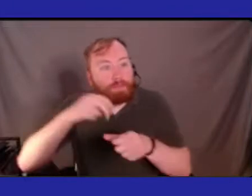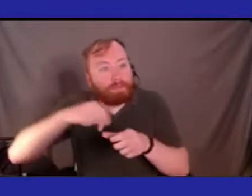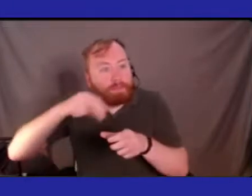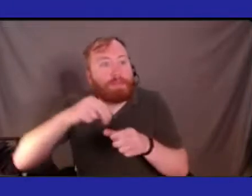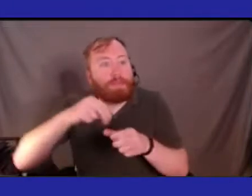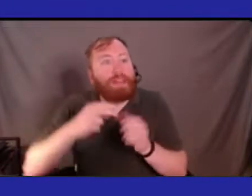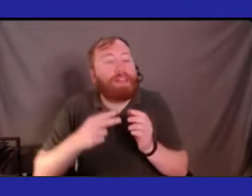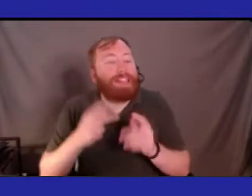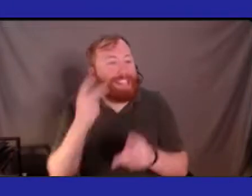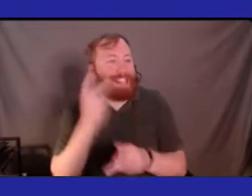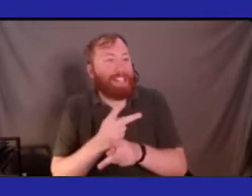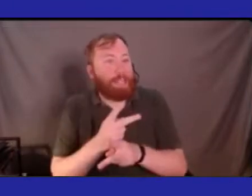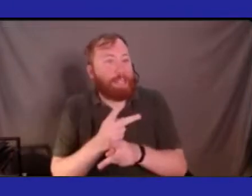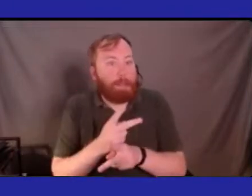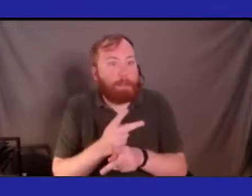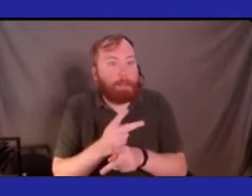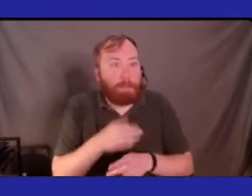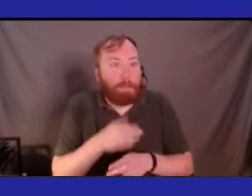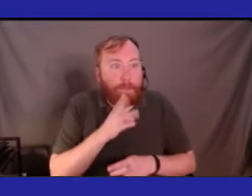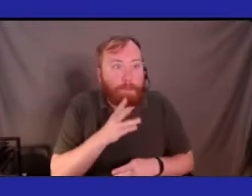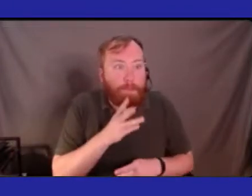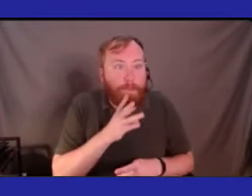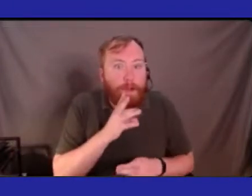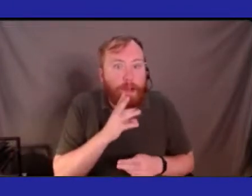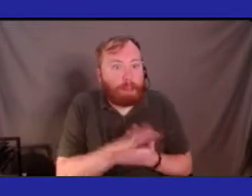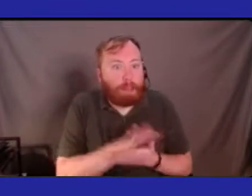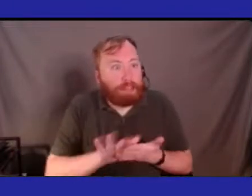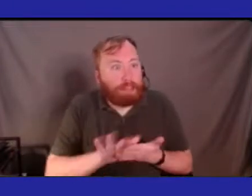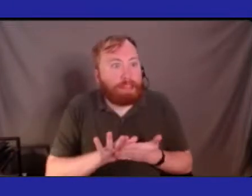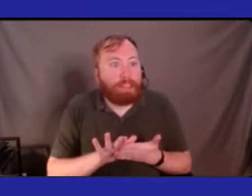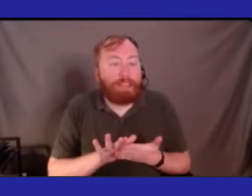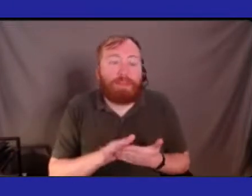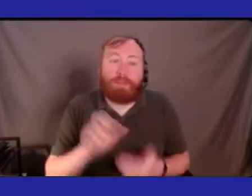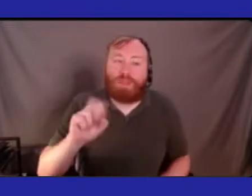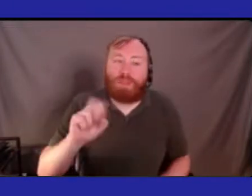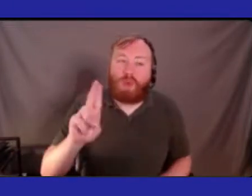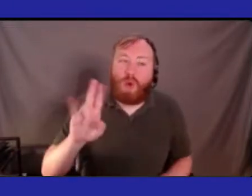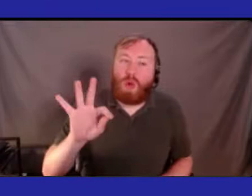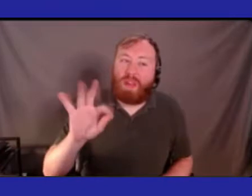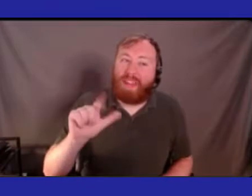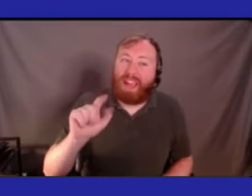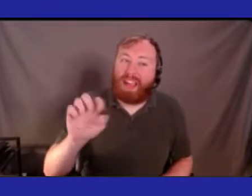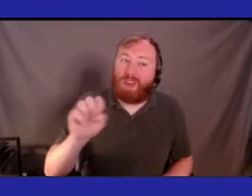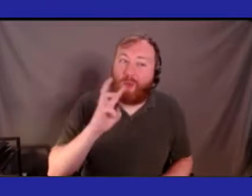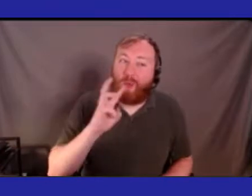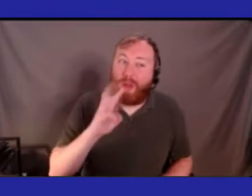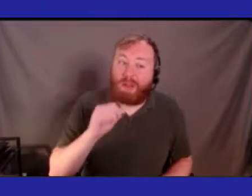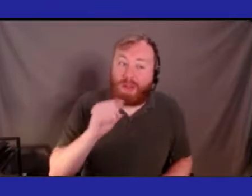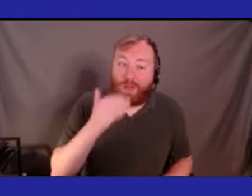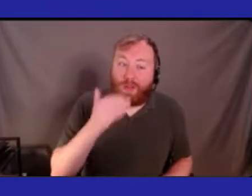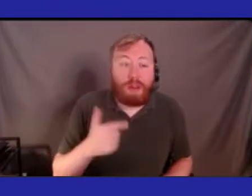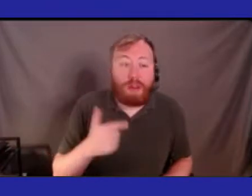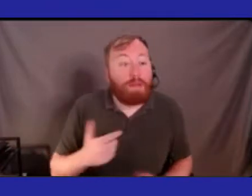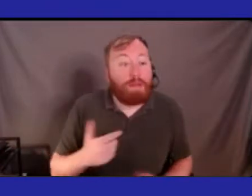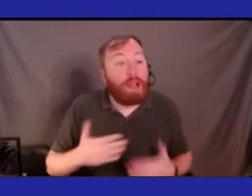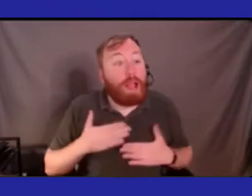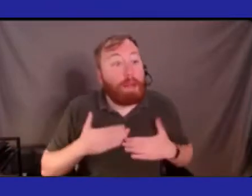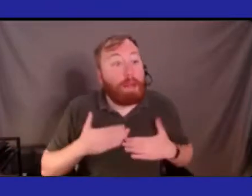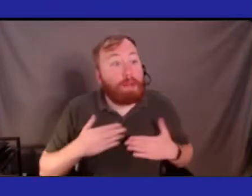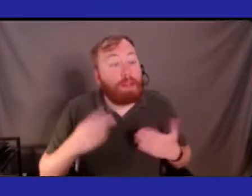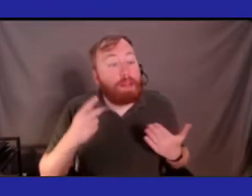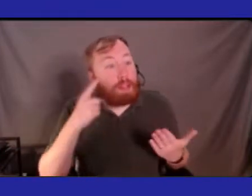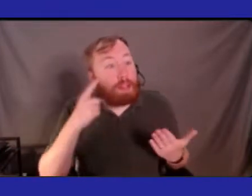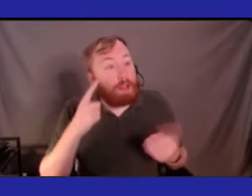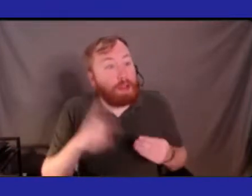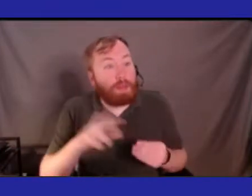summer. But sulfate water does not help. And I'm very glad to see that the COVID test, as well as when you're getting your booster